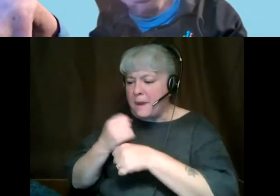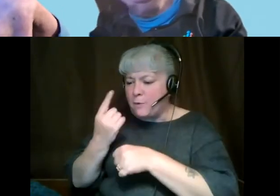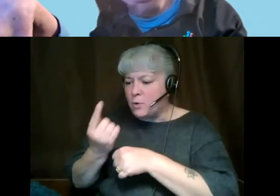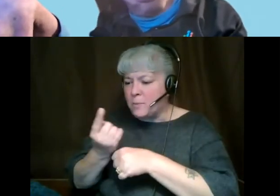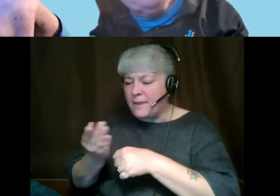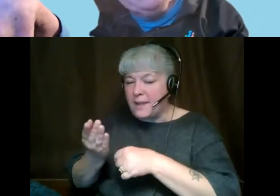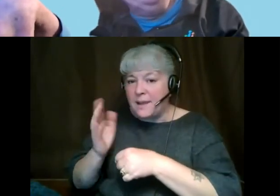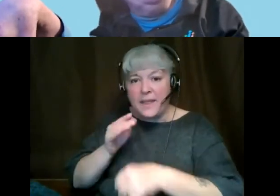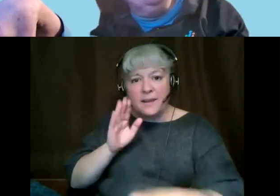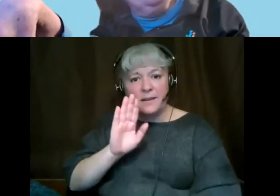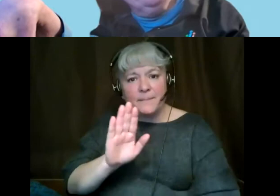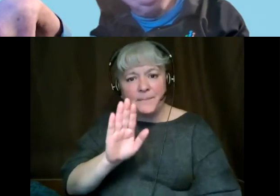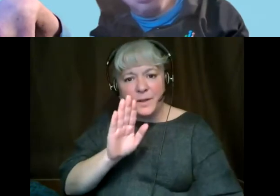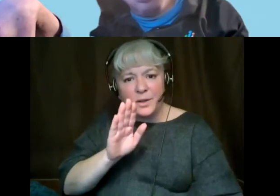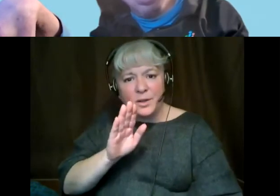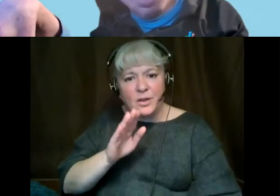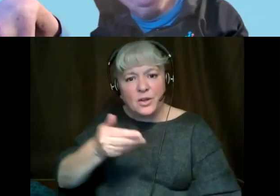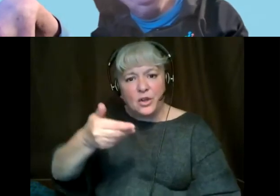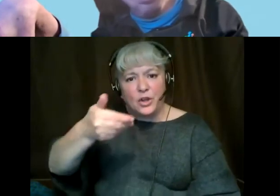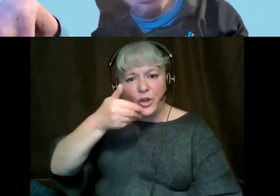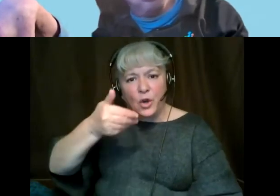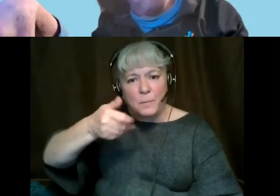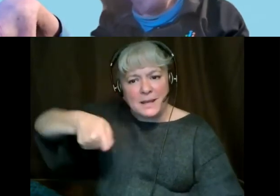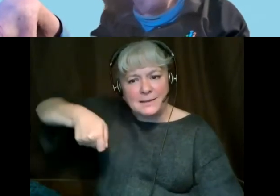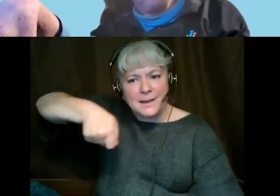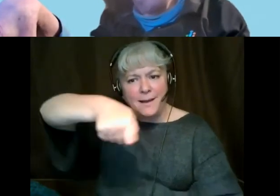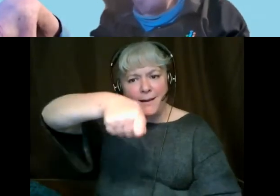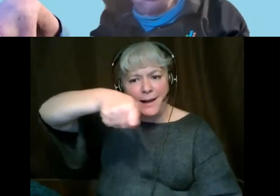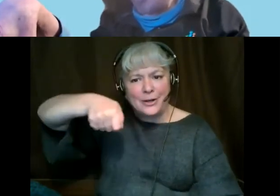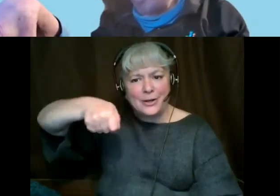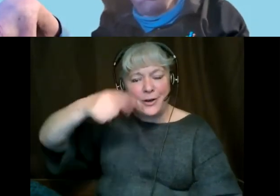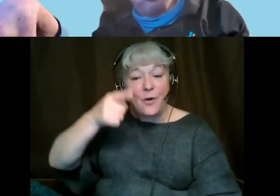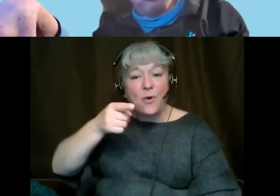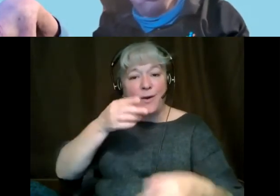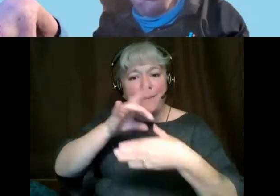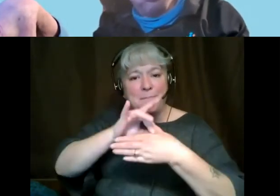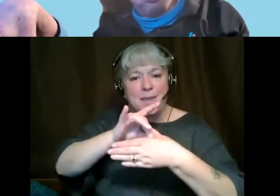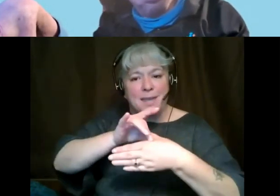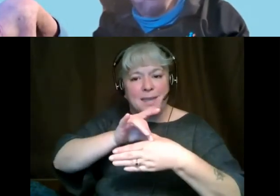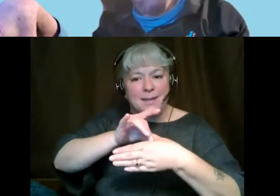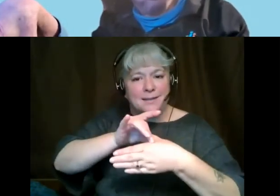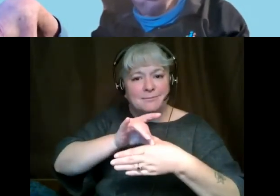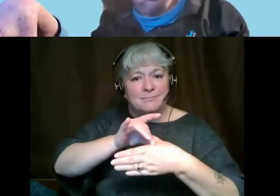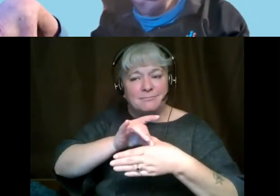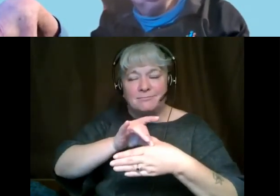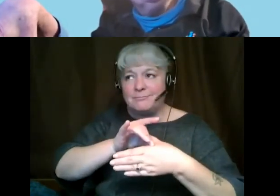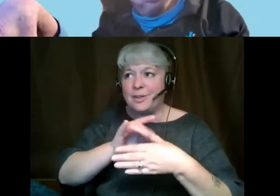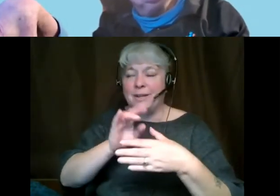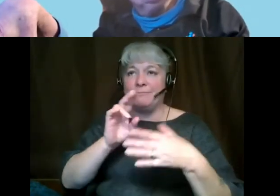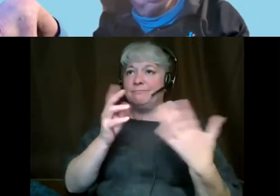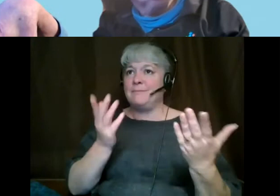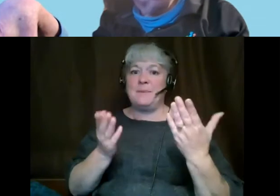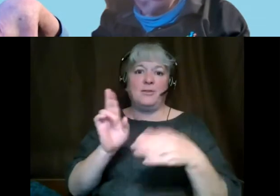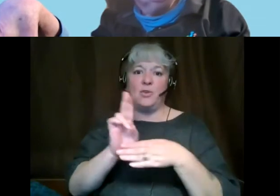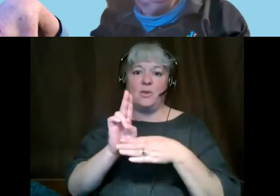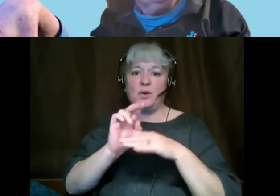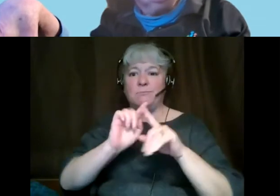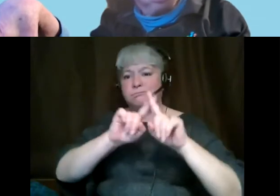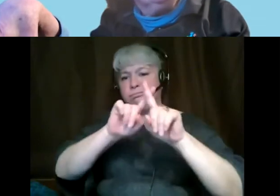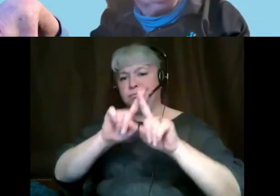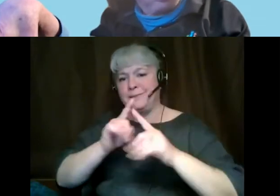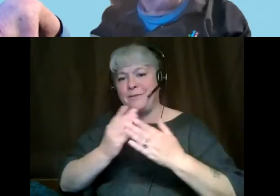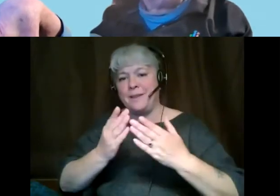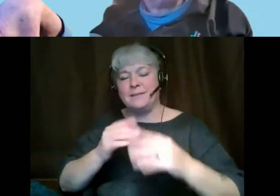cutter to cut your meat. So it really doesn't matter what it was designed for. You can maybe find all kinds of uses. I love